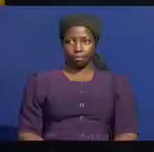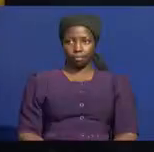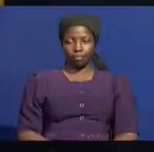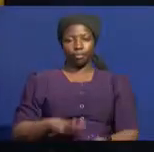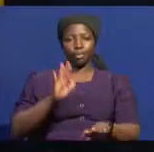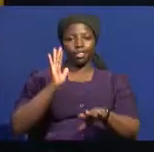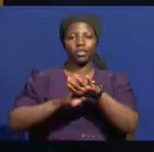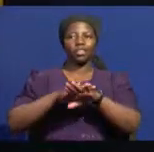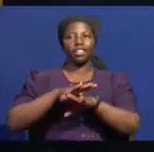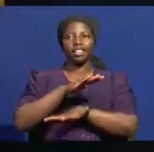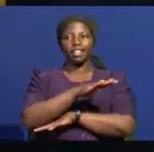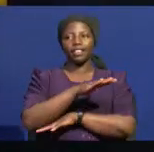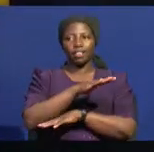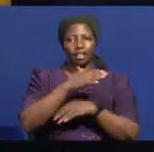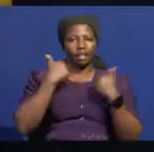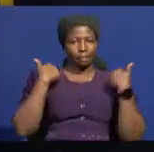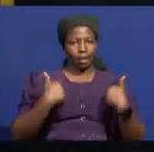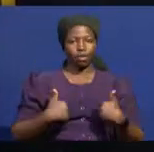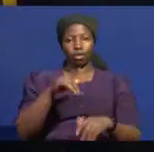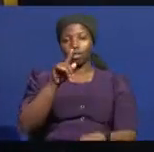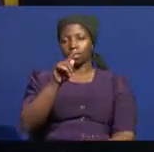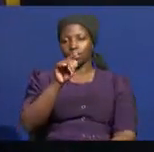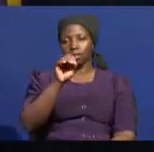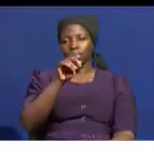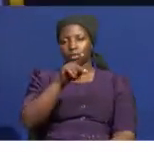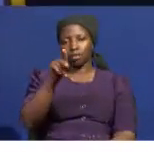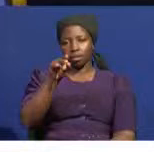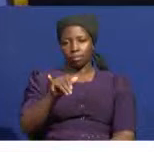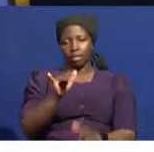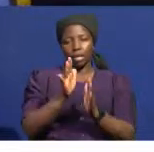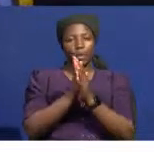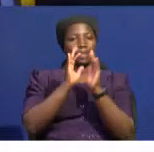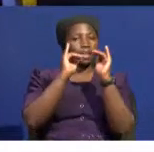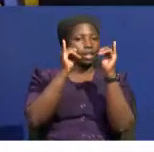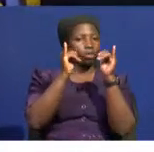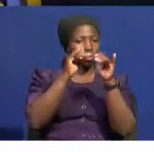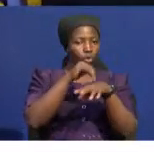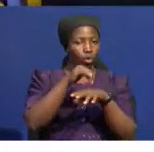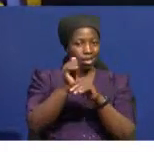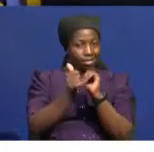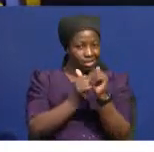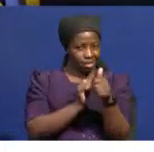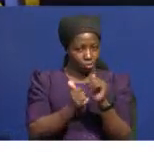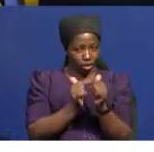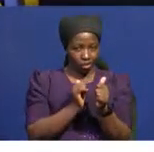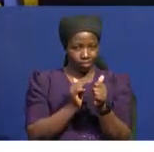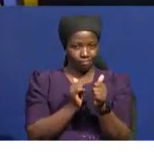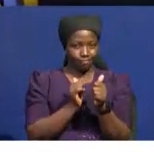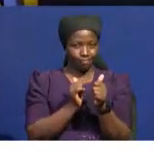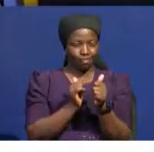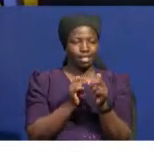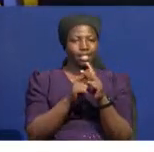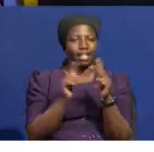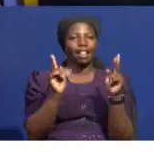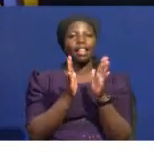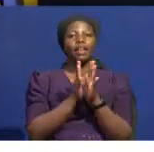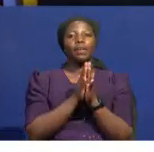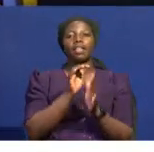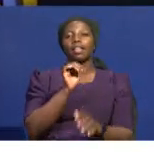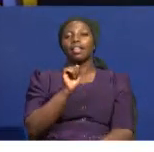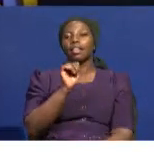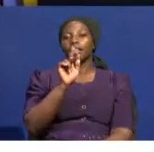Good evening, I'm Topi Liambila with the latest on the sporting scene on this Legends edition. Starting off with